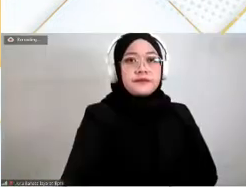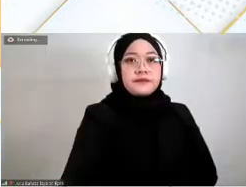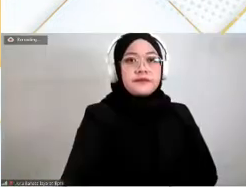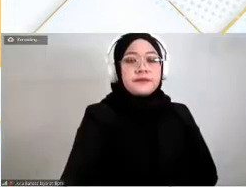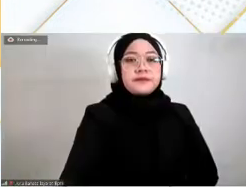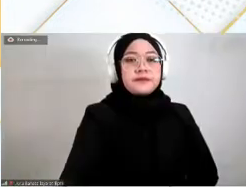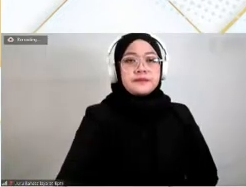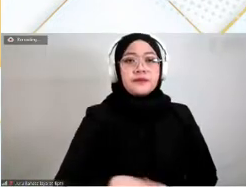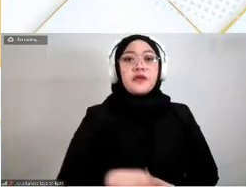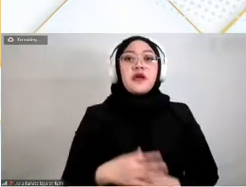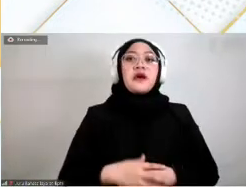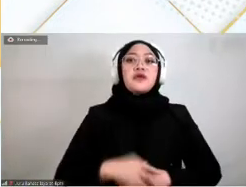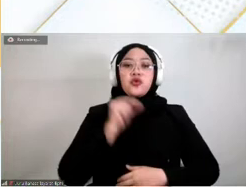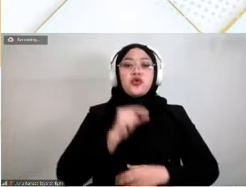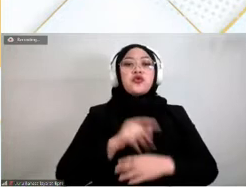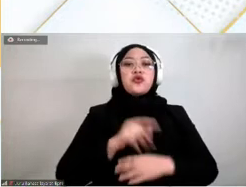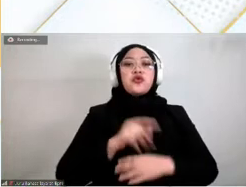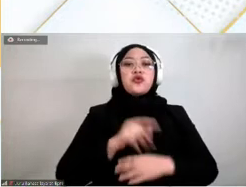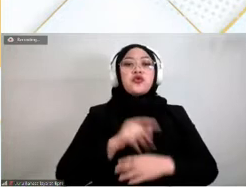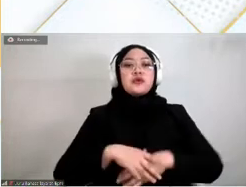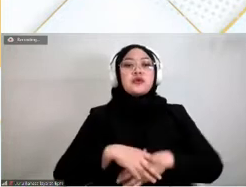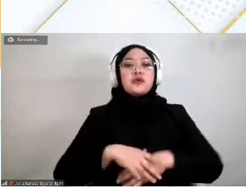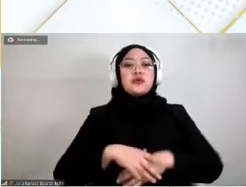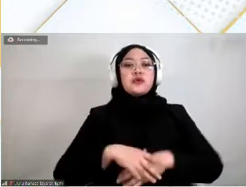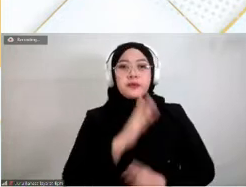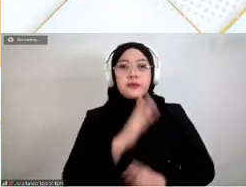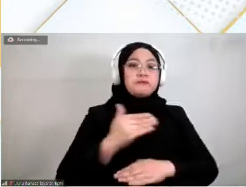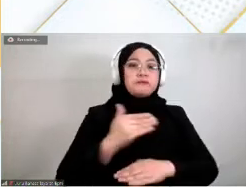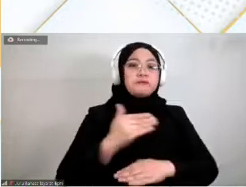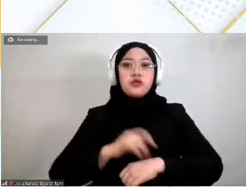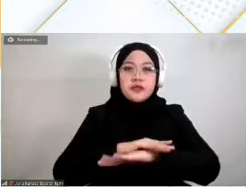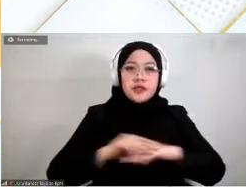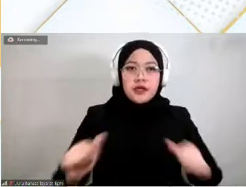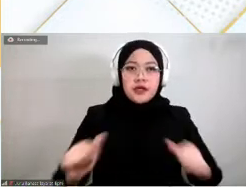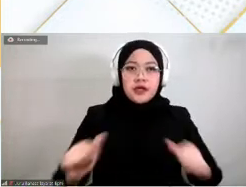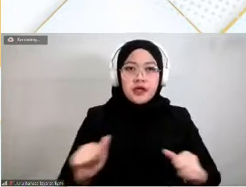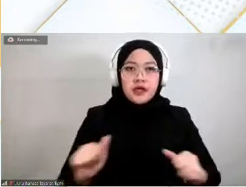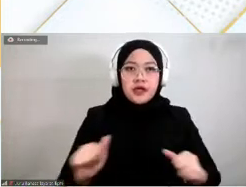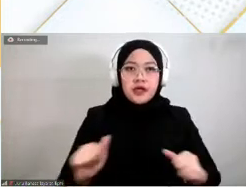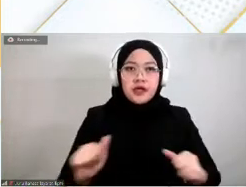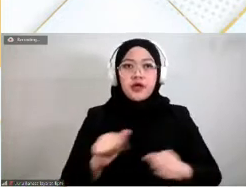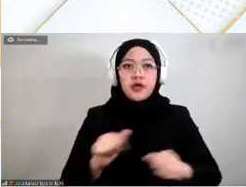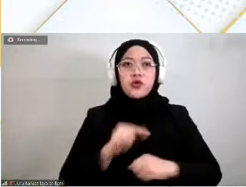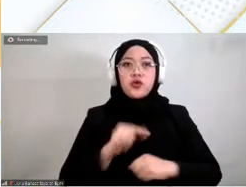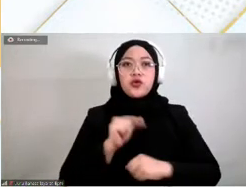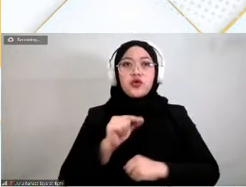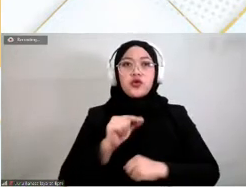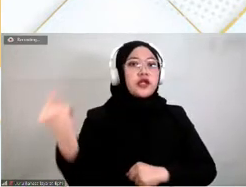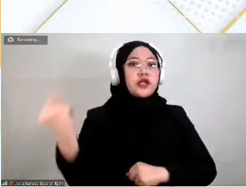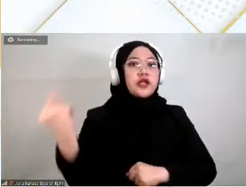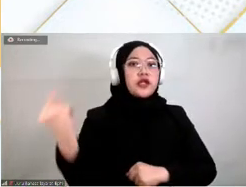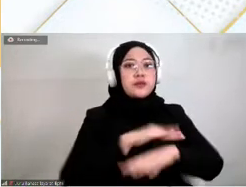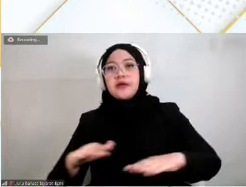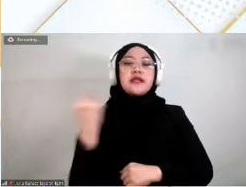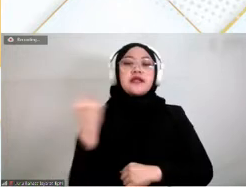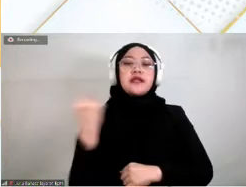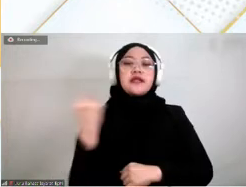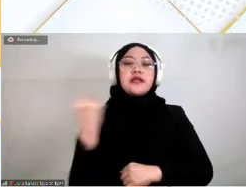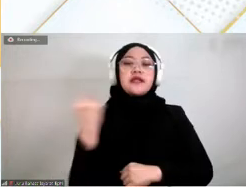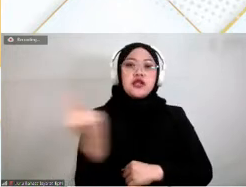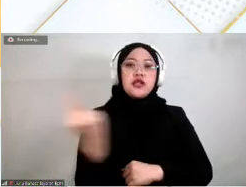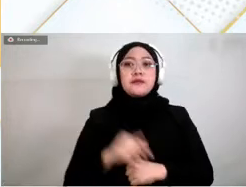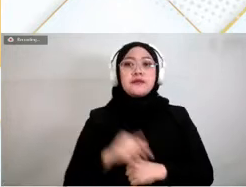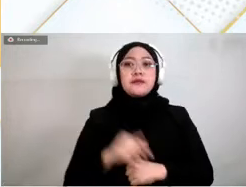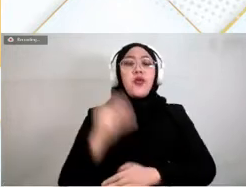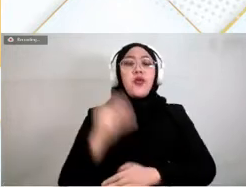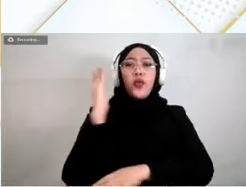shared mutual commitment to intensify its contribution to international peace and security. This very webinar is